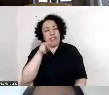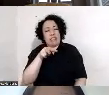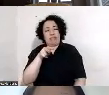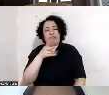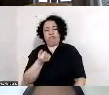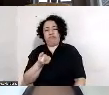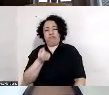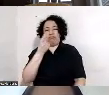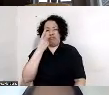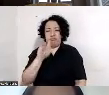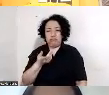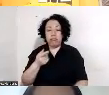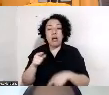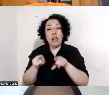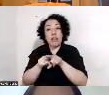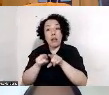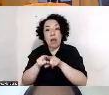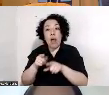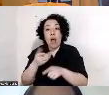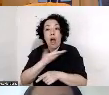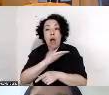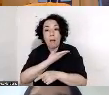entre alunos e entre colegas,